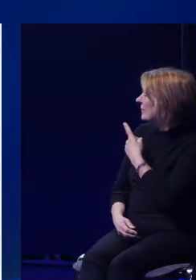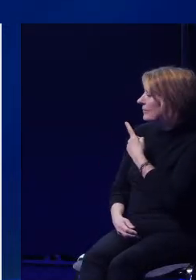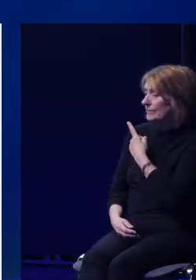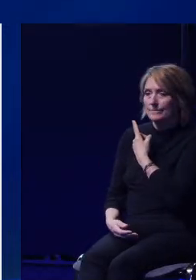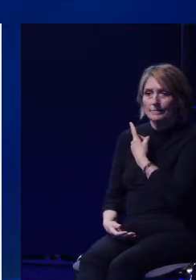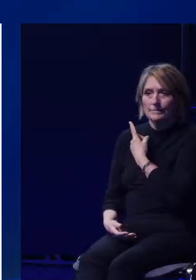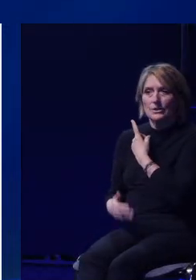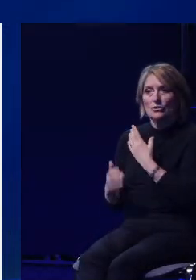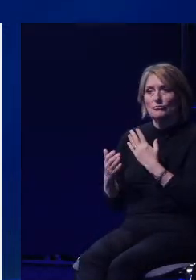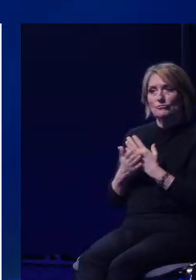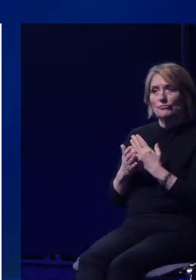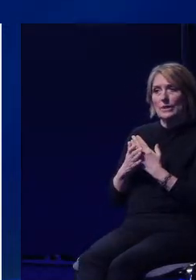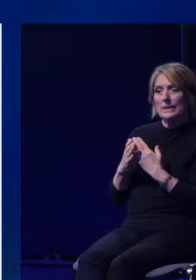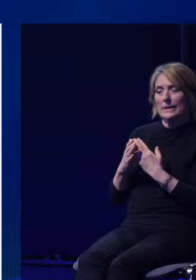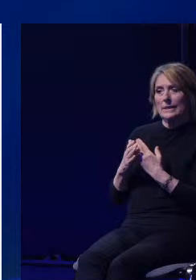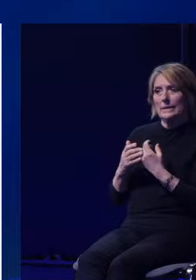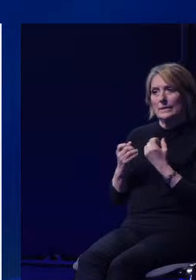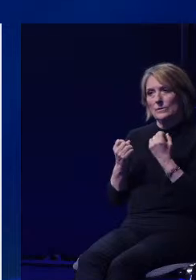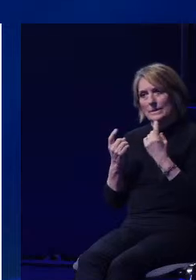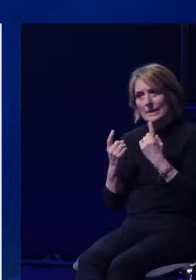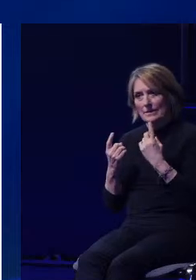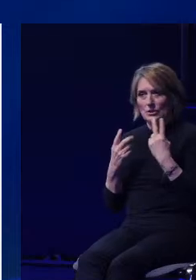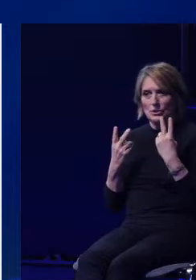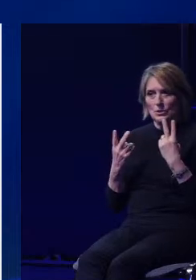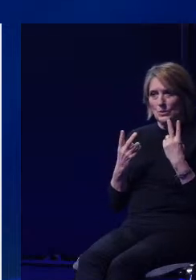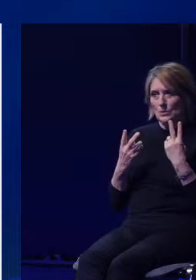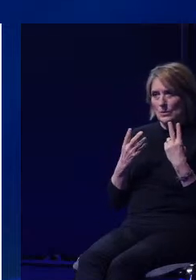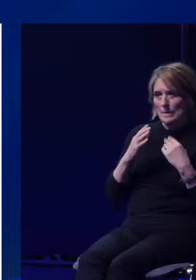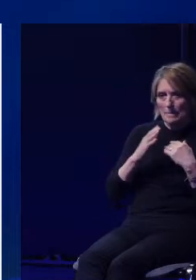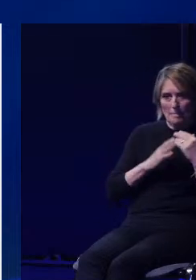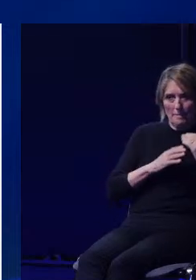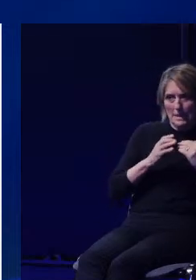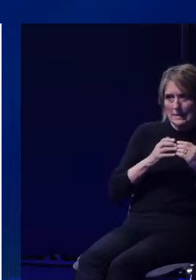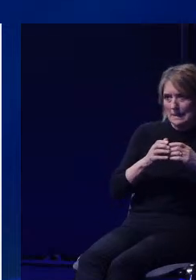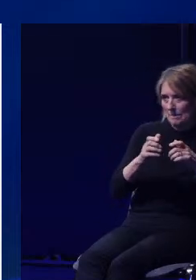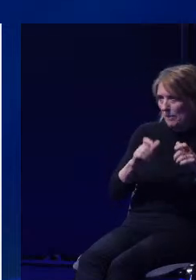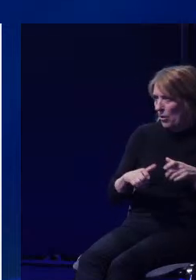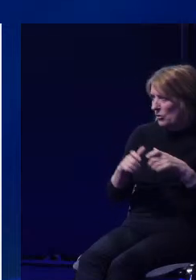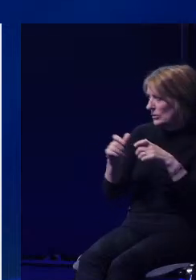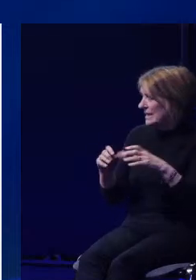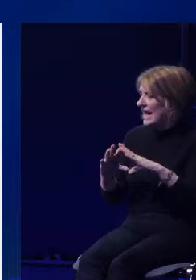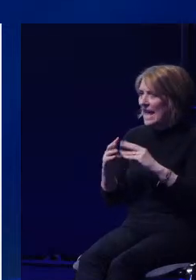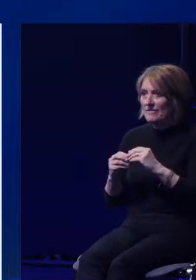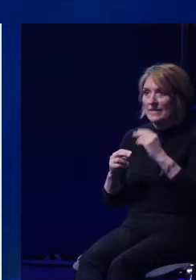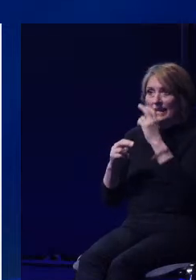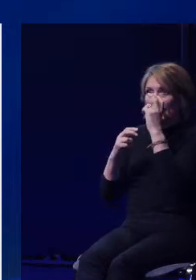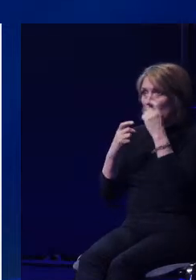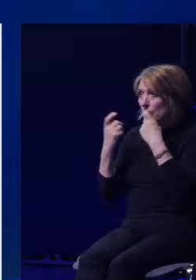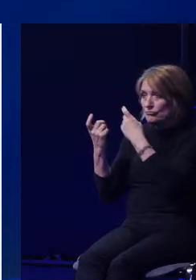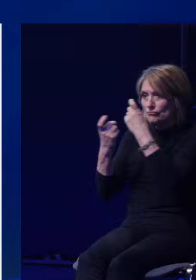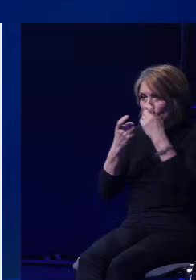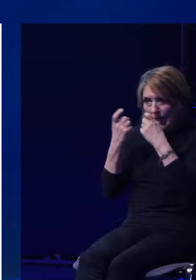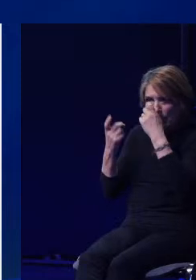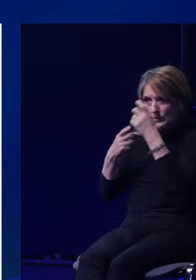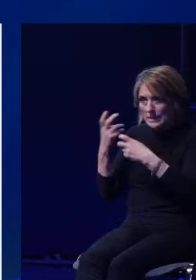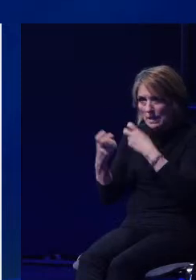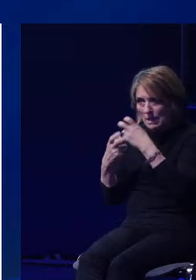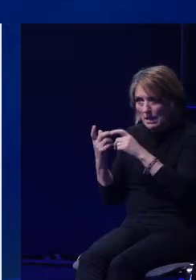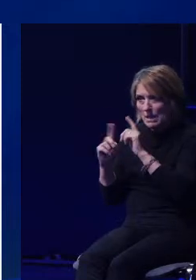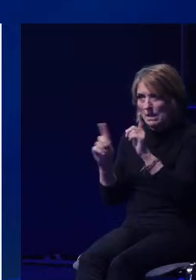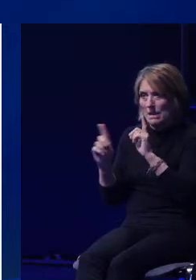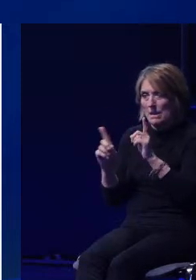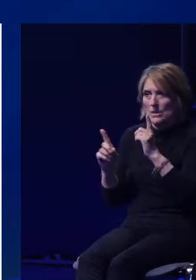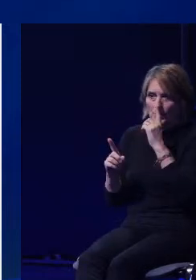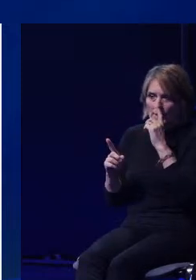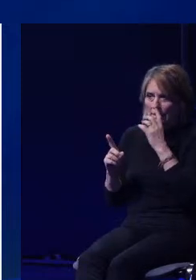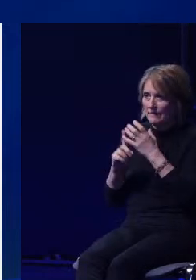is really to understand these two building blocks. Everything we do is in the browser and can be accessed by regular sort of consumer-grade